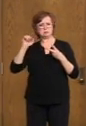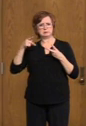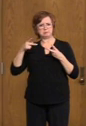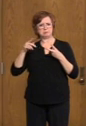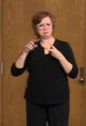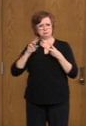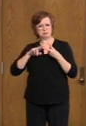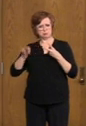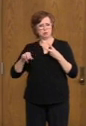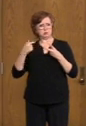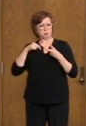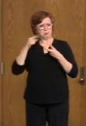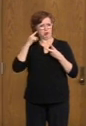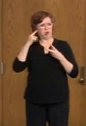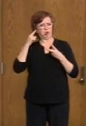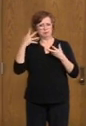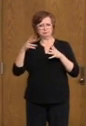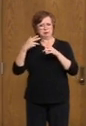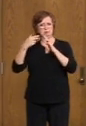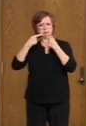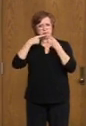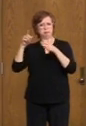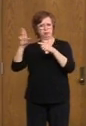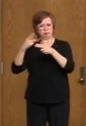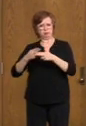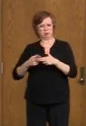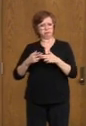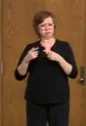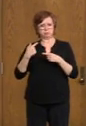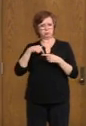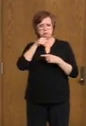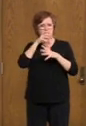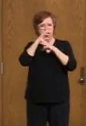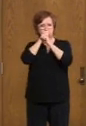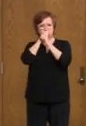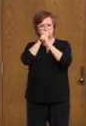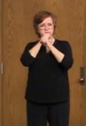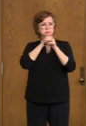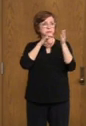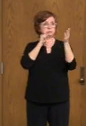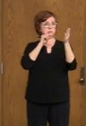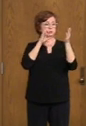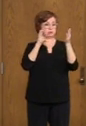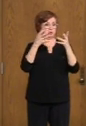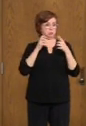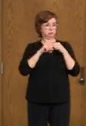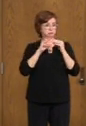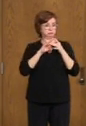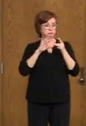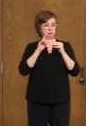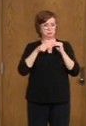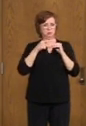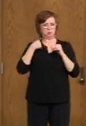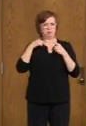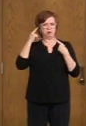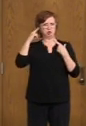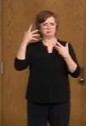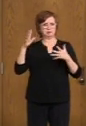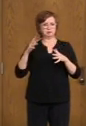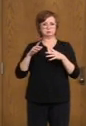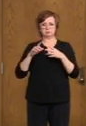maybe you can speak to the specifics with respect to how those names are being disseminated. But we've heard a number of them that have been